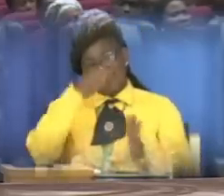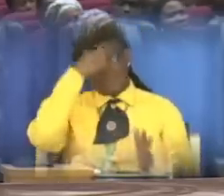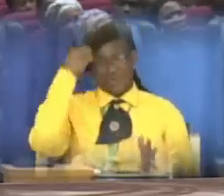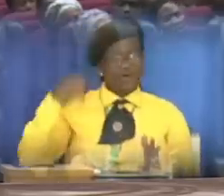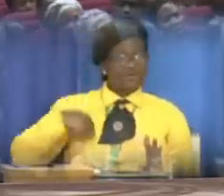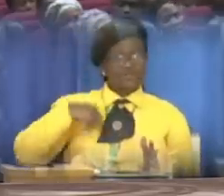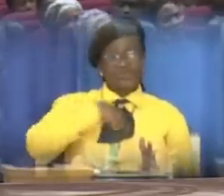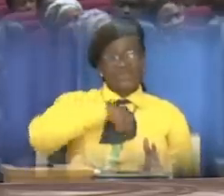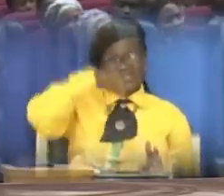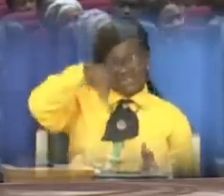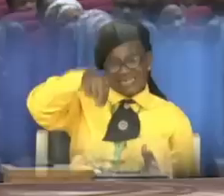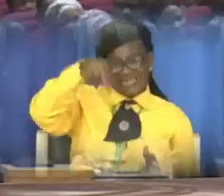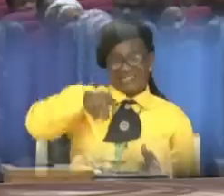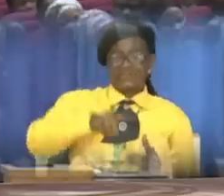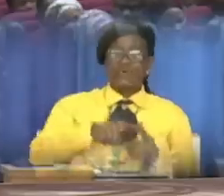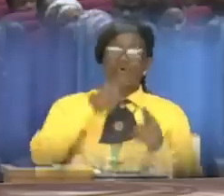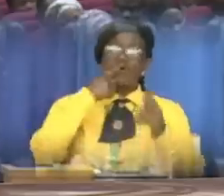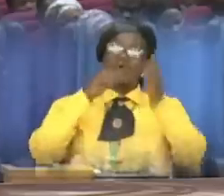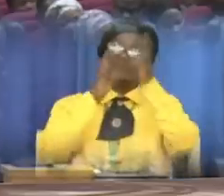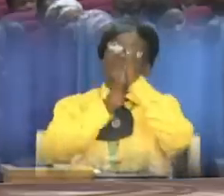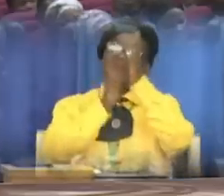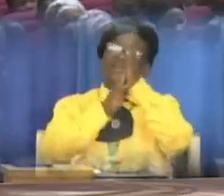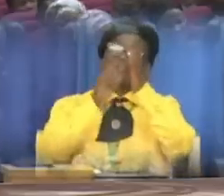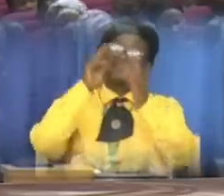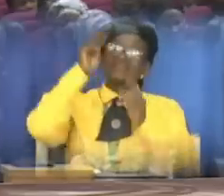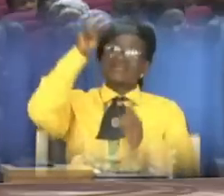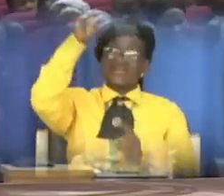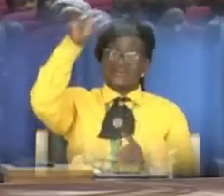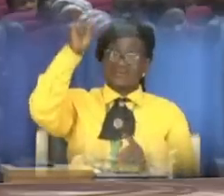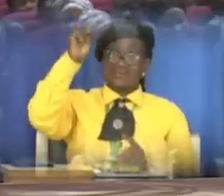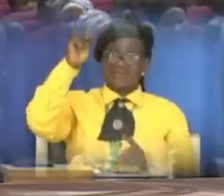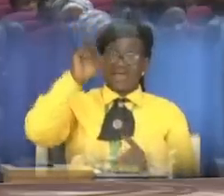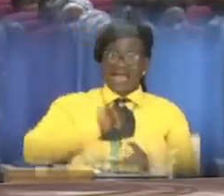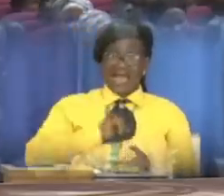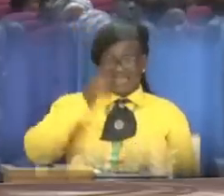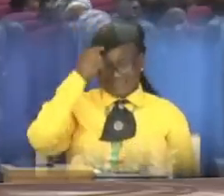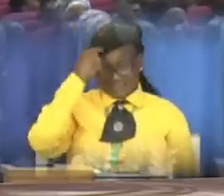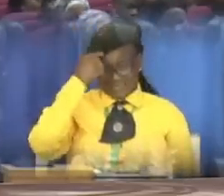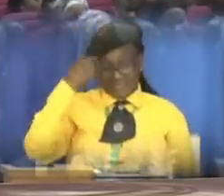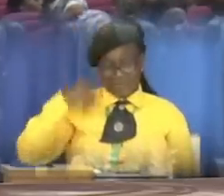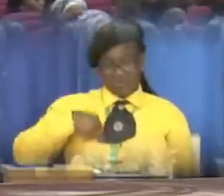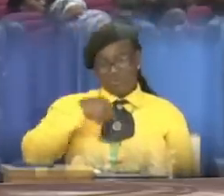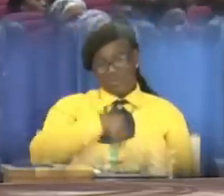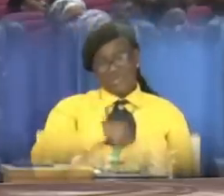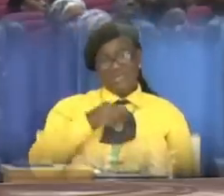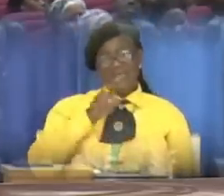think we are guilty. We are guilty of ingratitude.